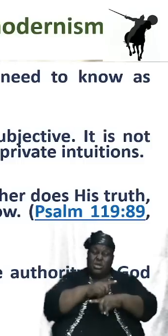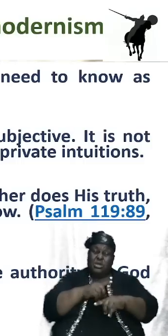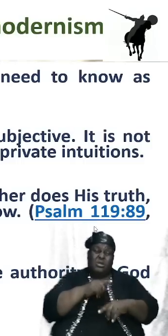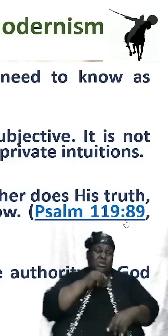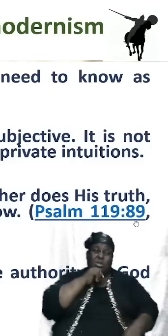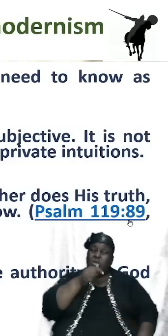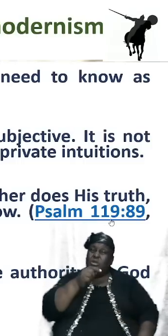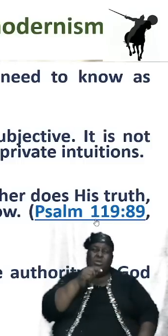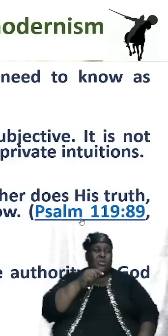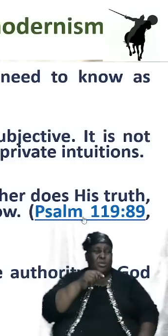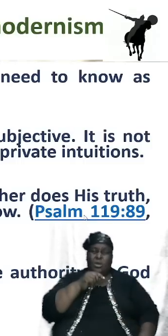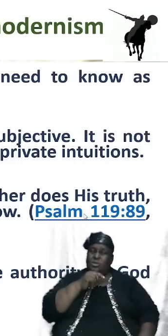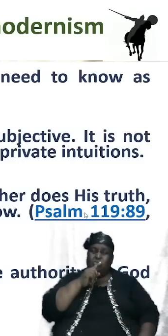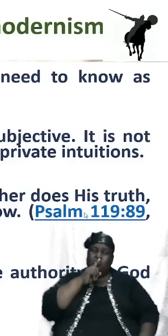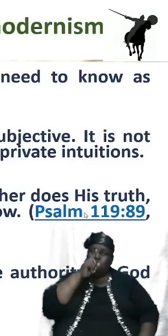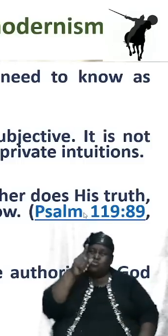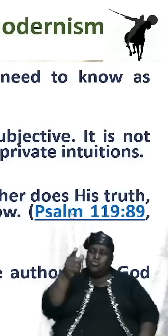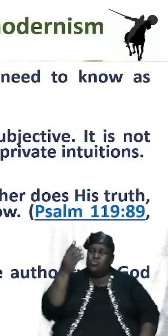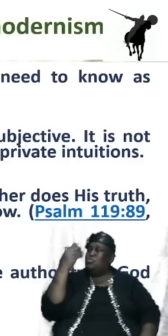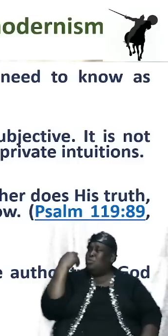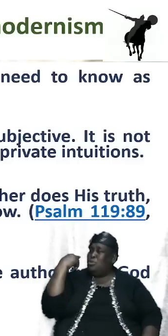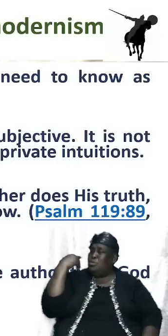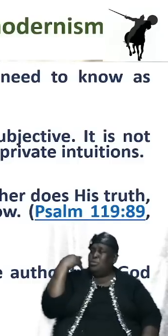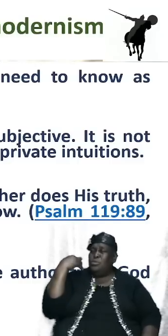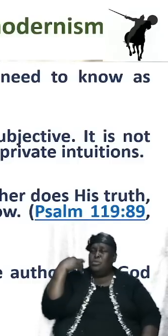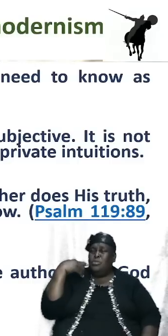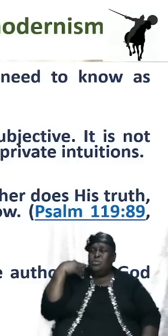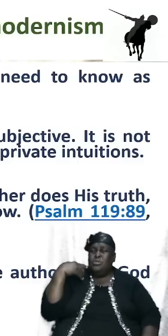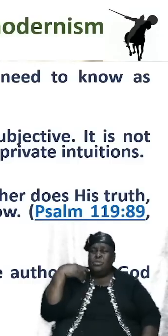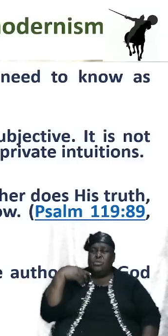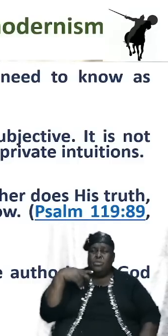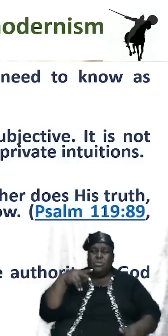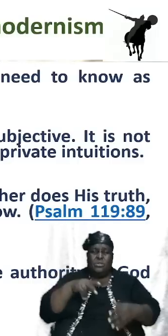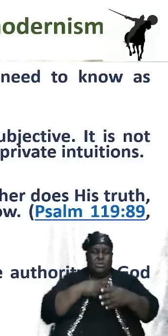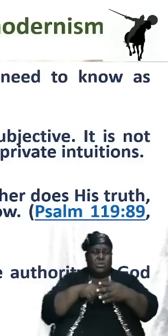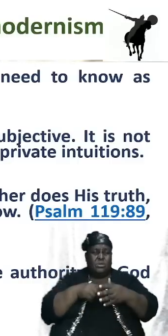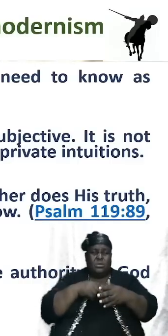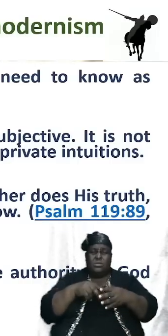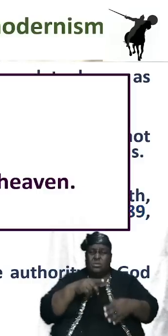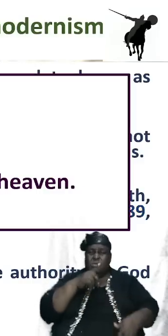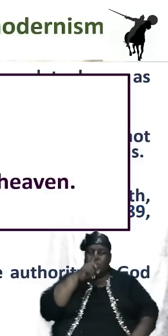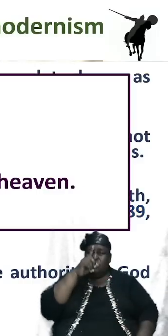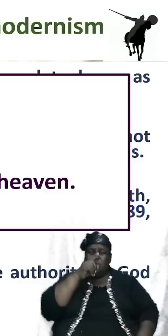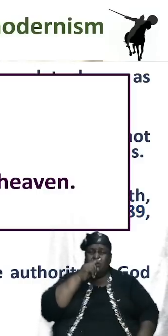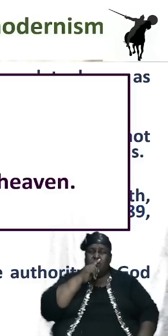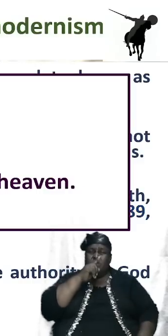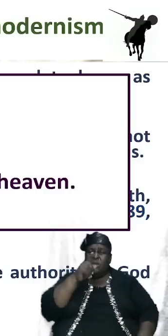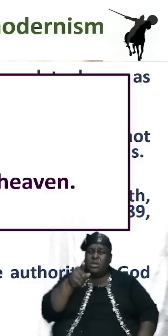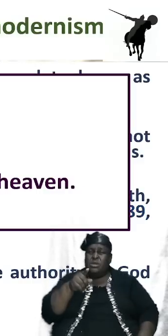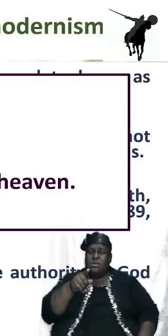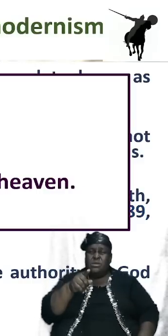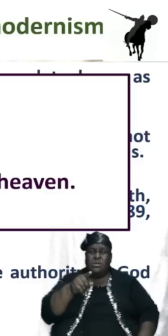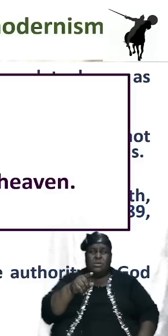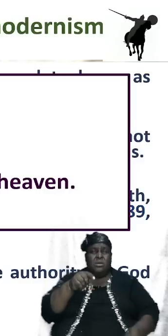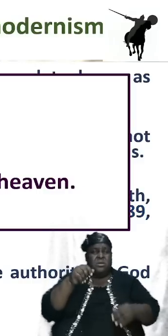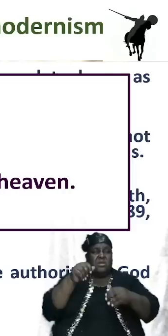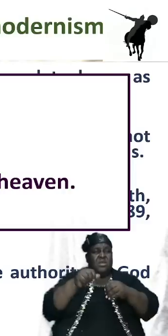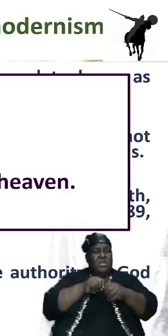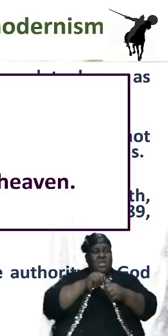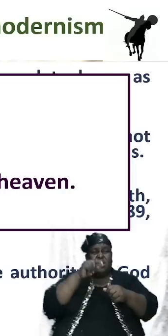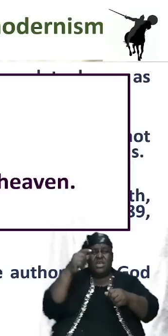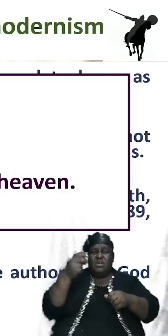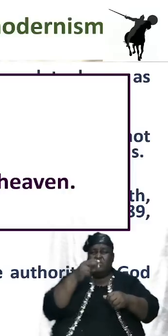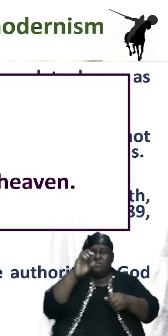board. As a matter of fact, the Bible says in Psalms 119 and verse 89, it says, forever,